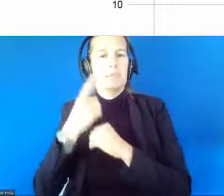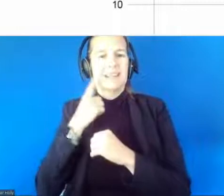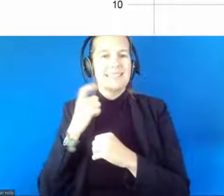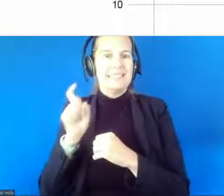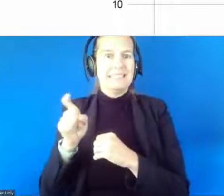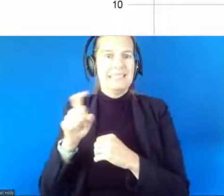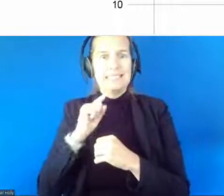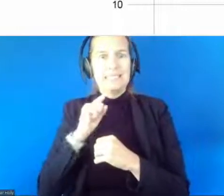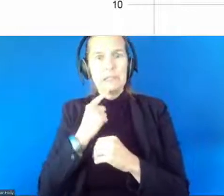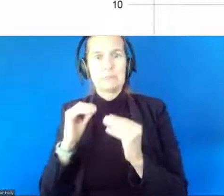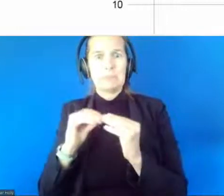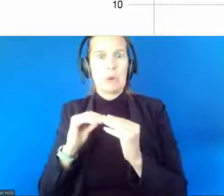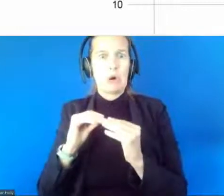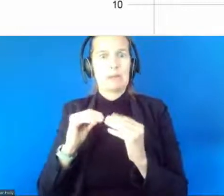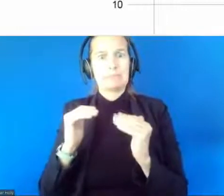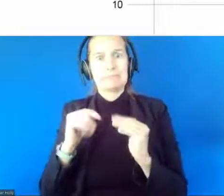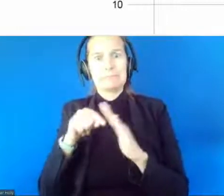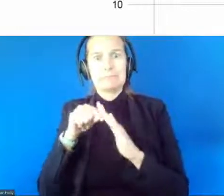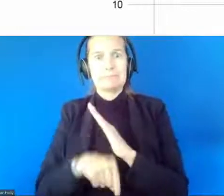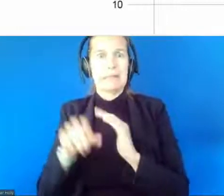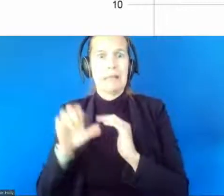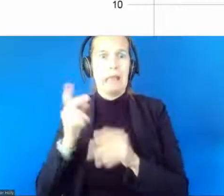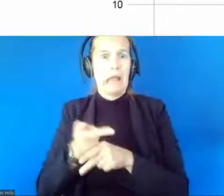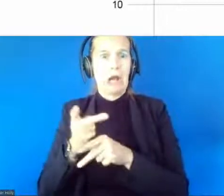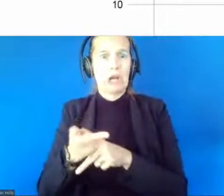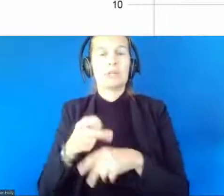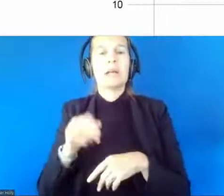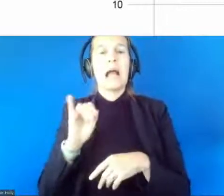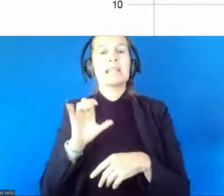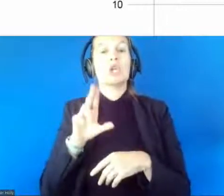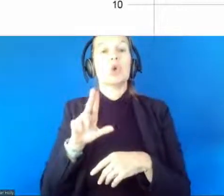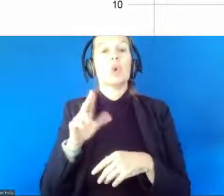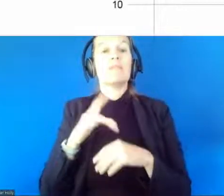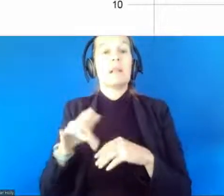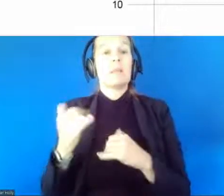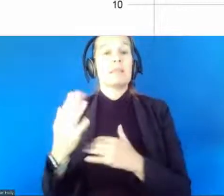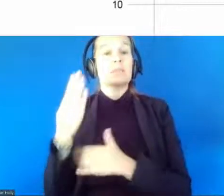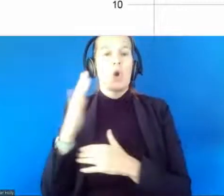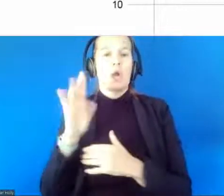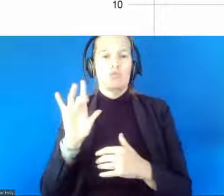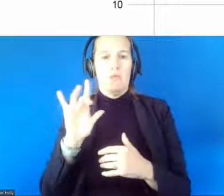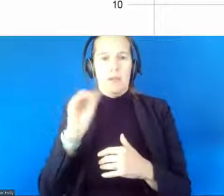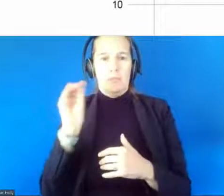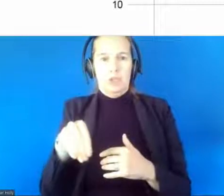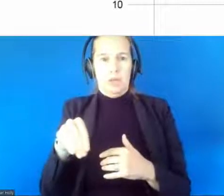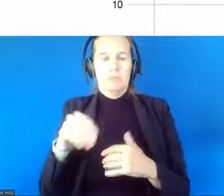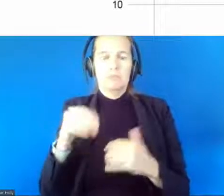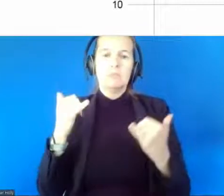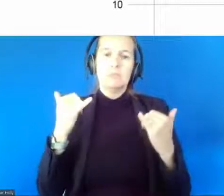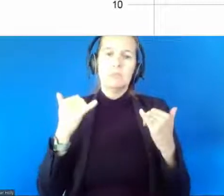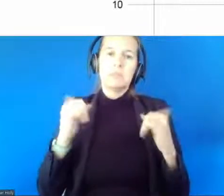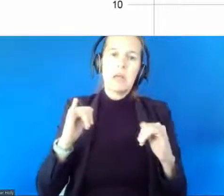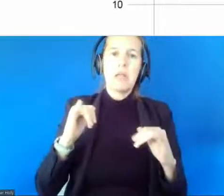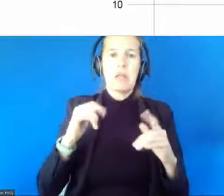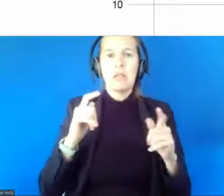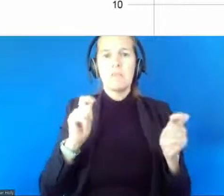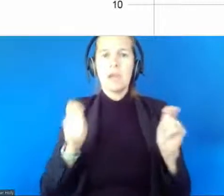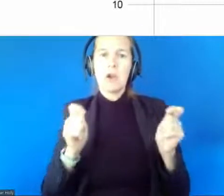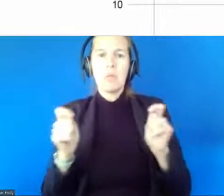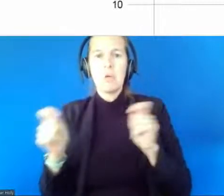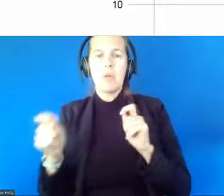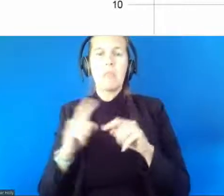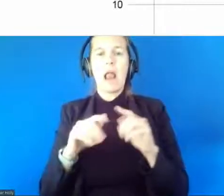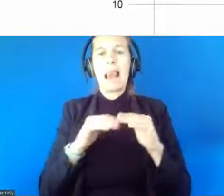needed. Our ICU availability this morning was 25%. It is still variable, but less of the people in the ICU